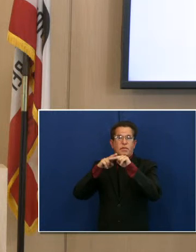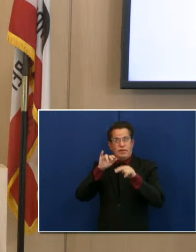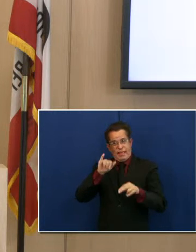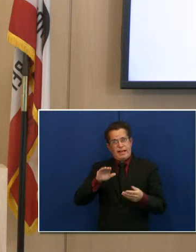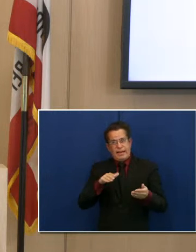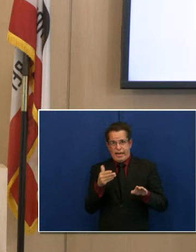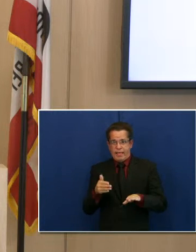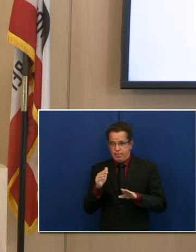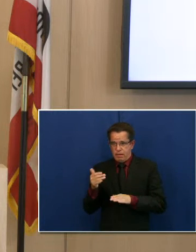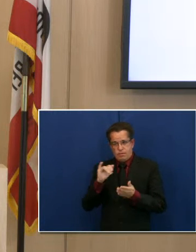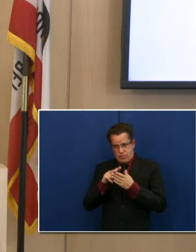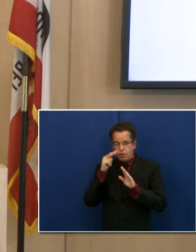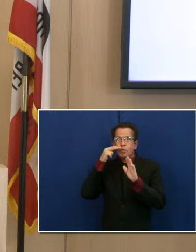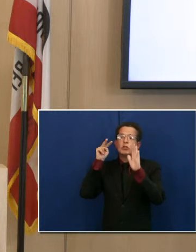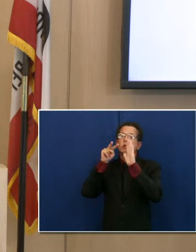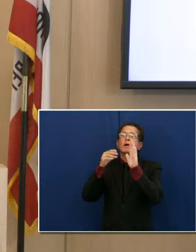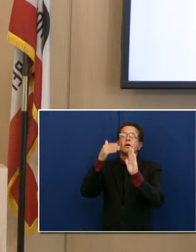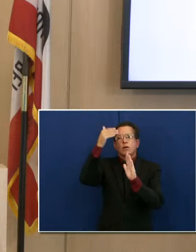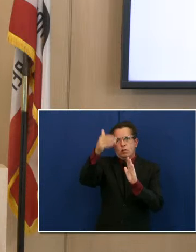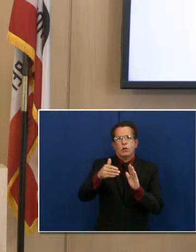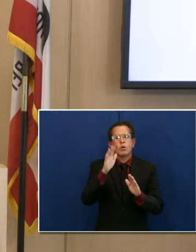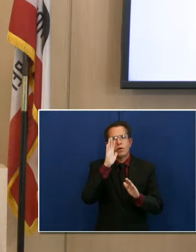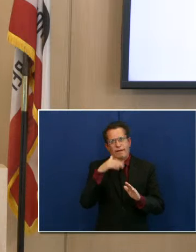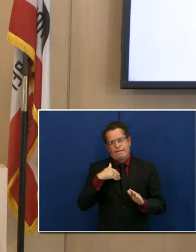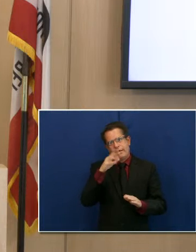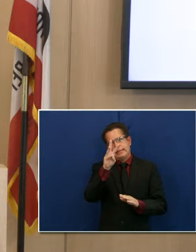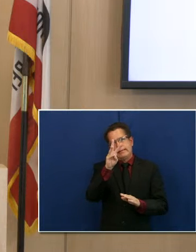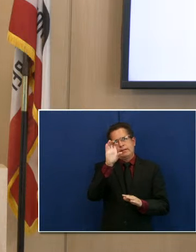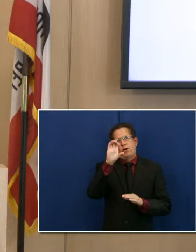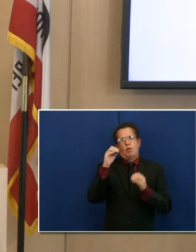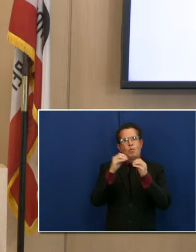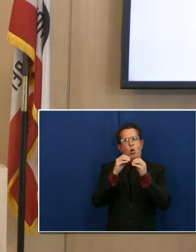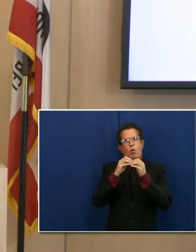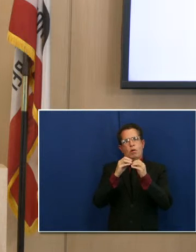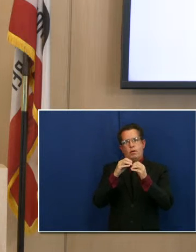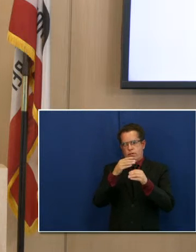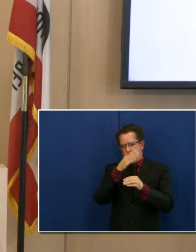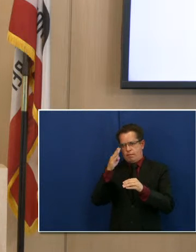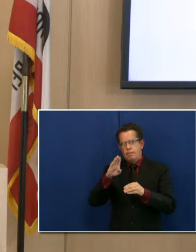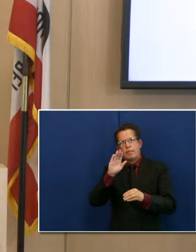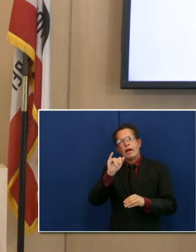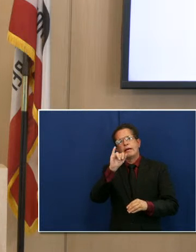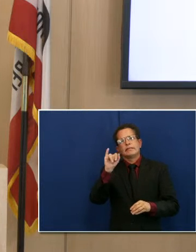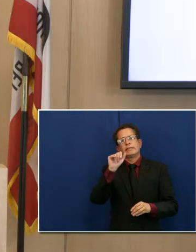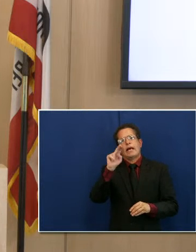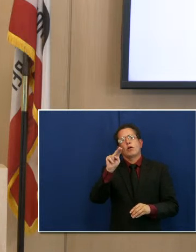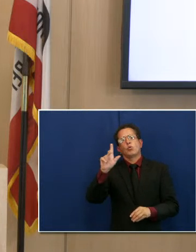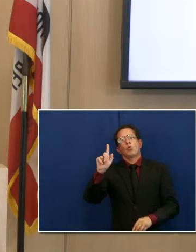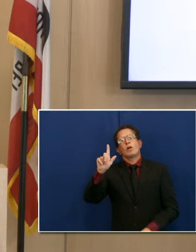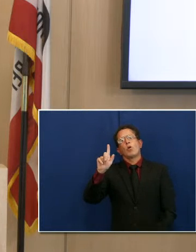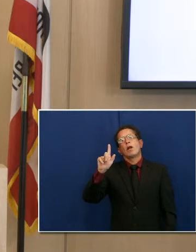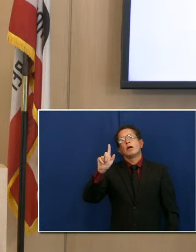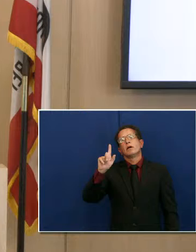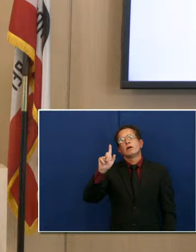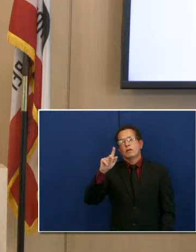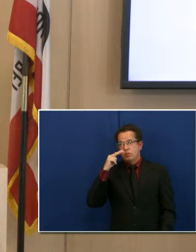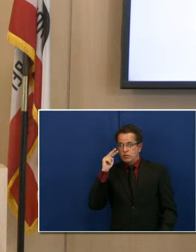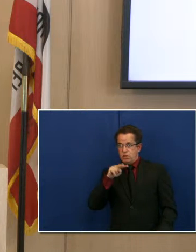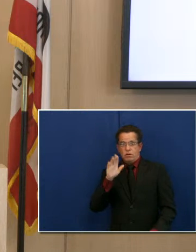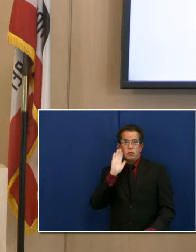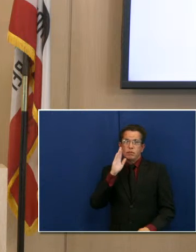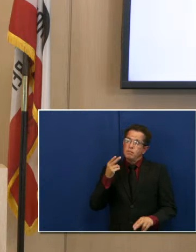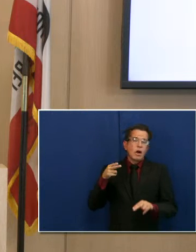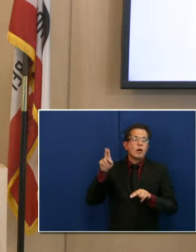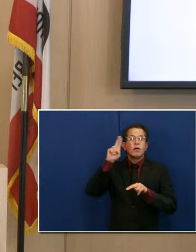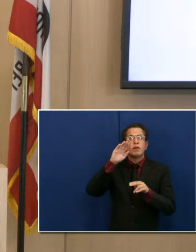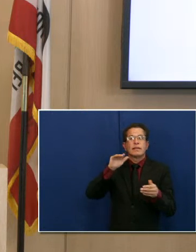record 600 more deaths by the end of January 2021. We don't want to see what